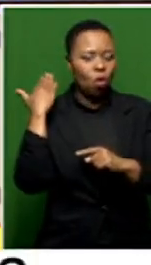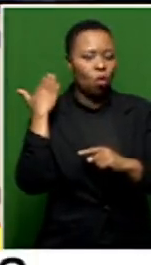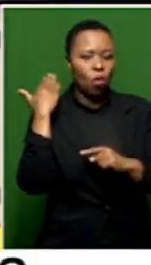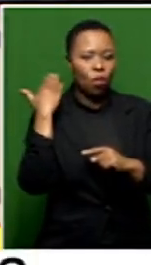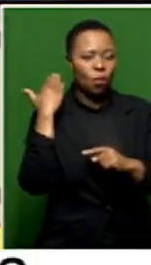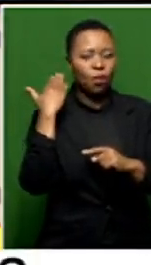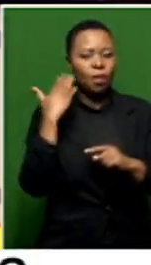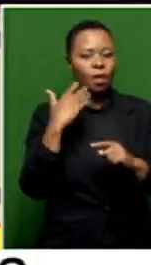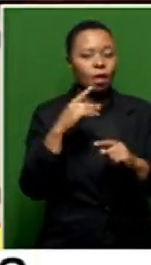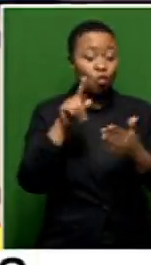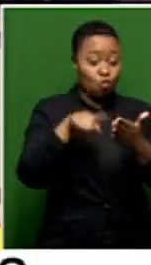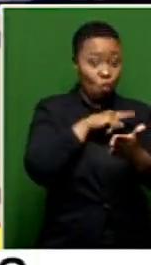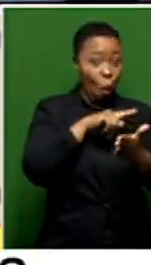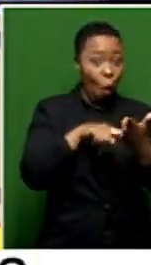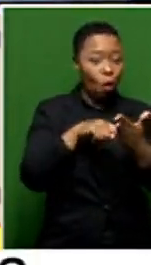misprediction